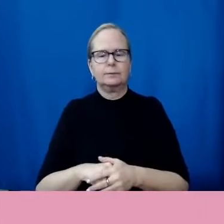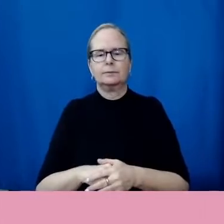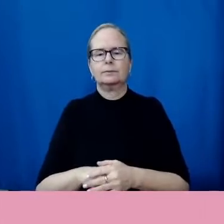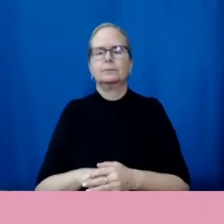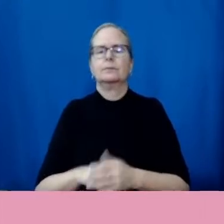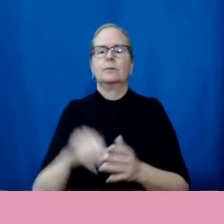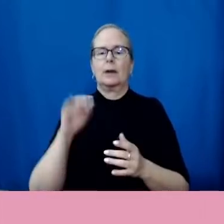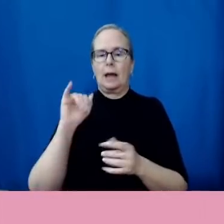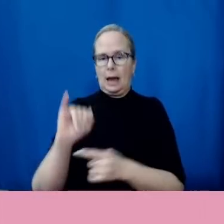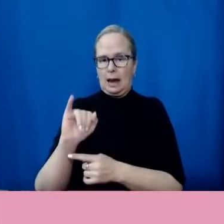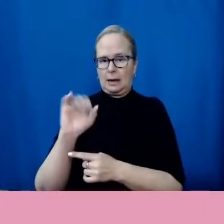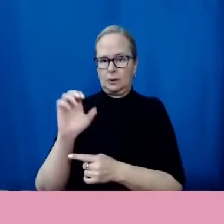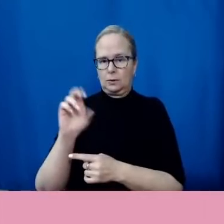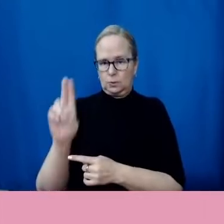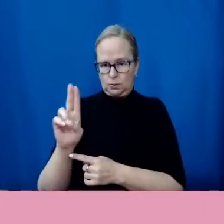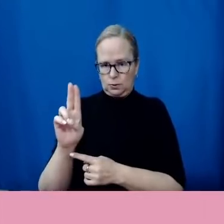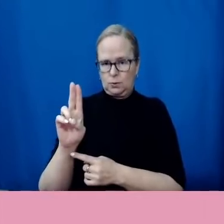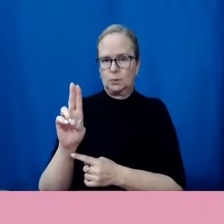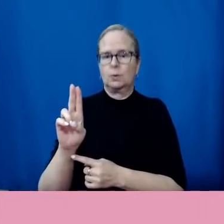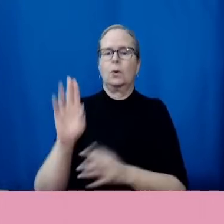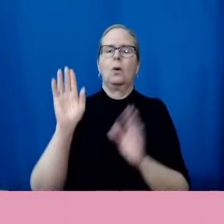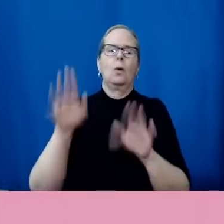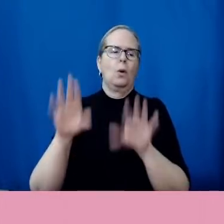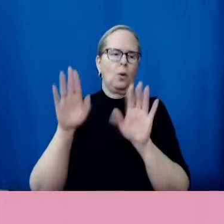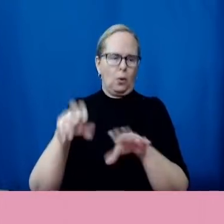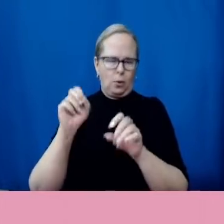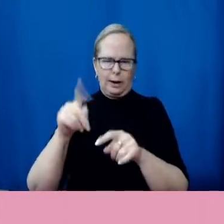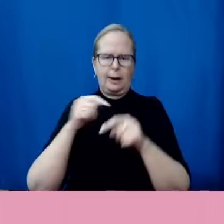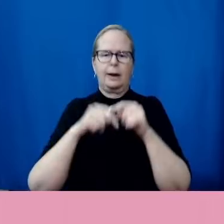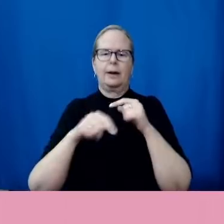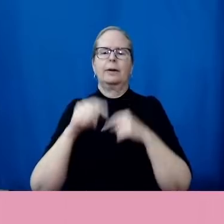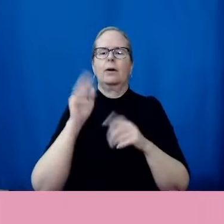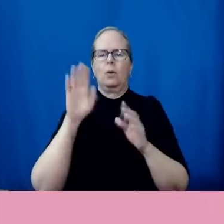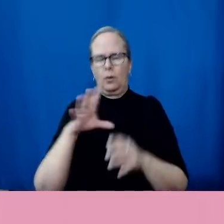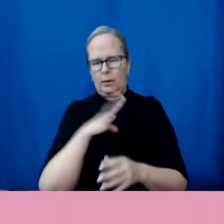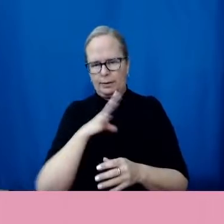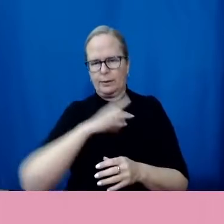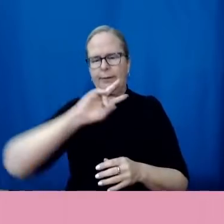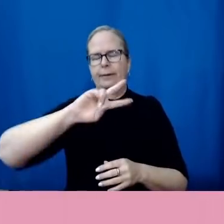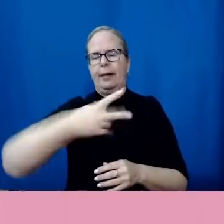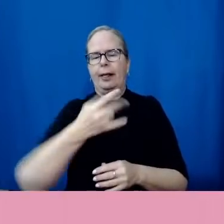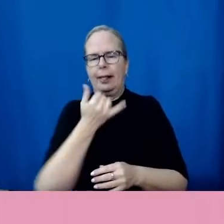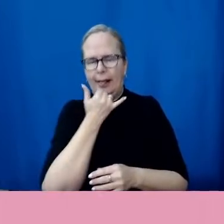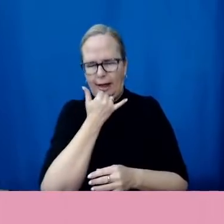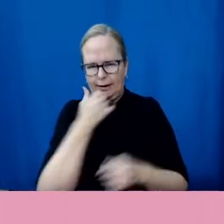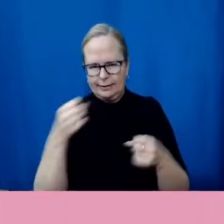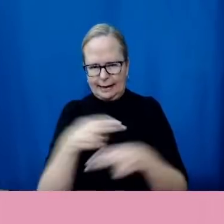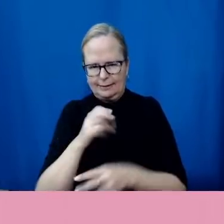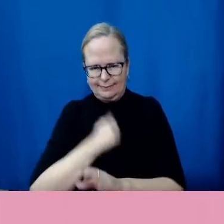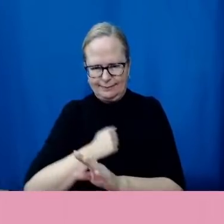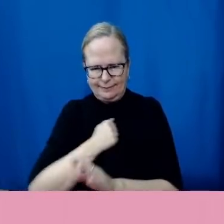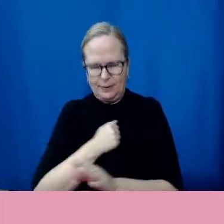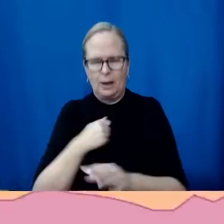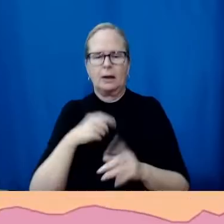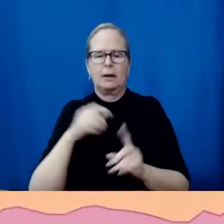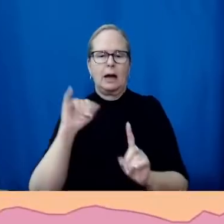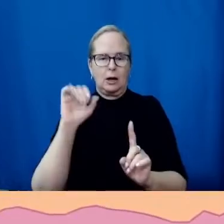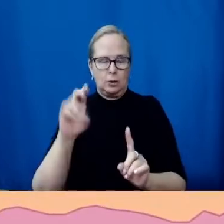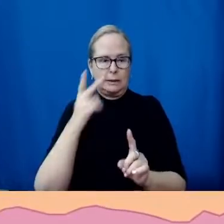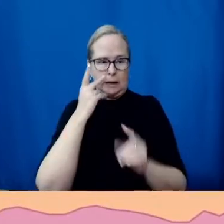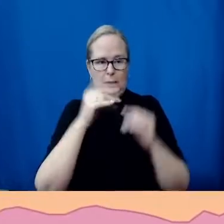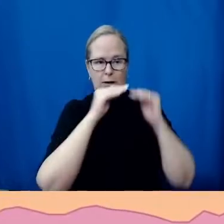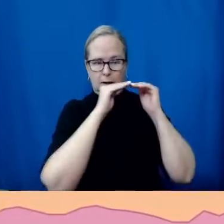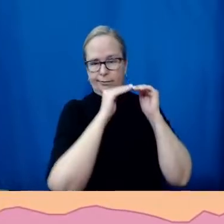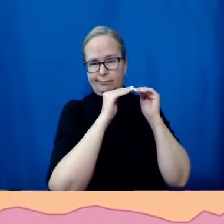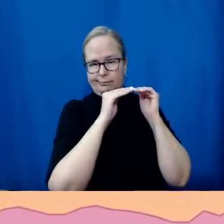the entire pandemic. This is ICU cases. Sorry. We'll go on to the ICU cases then. I got them backwards. ICU also continues to